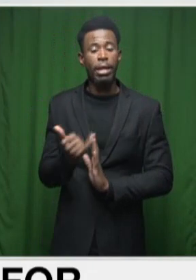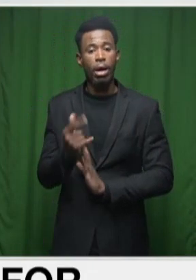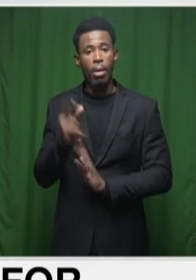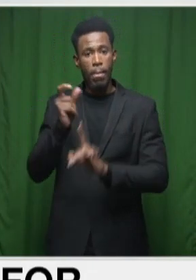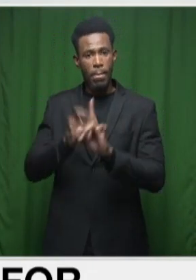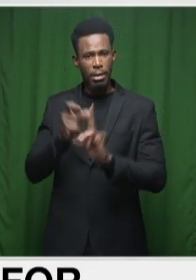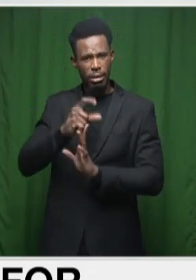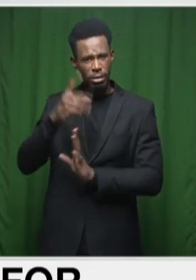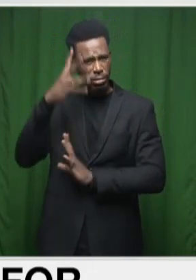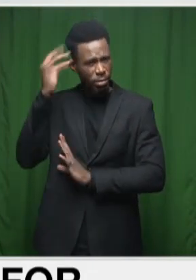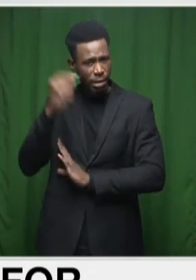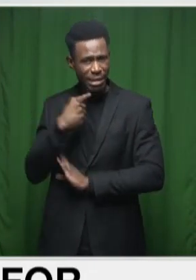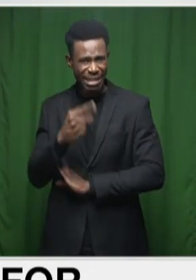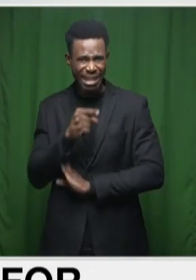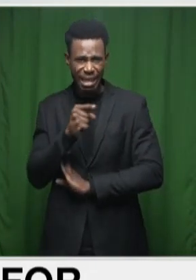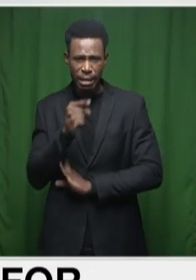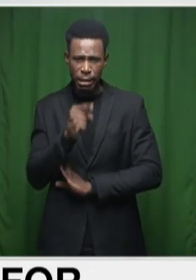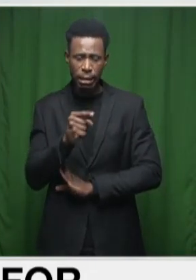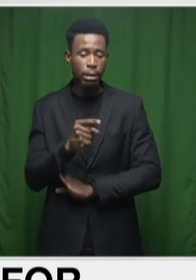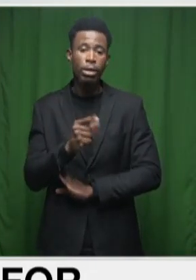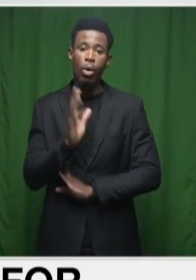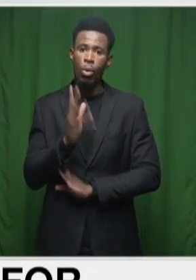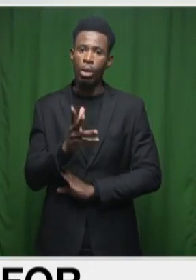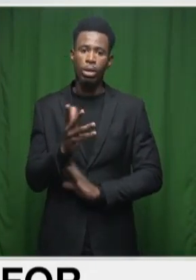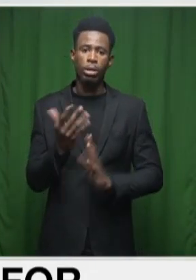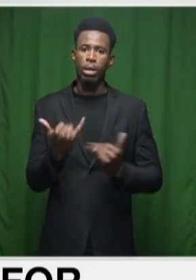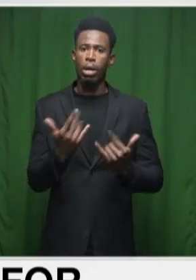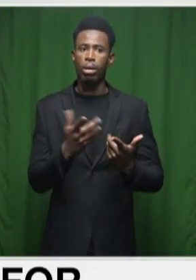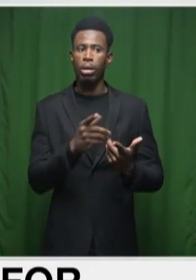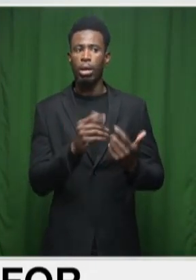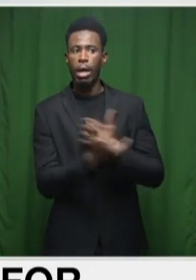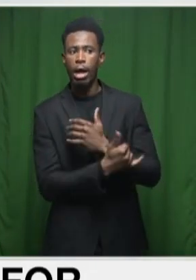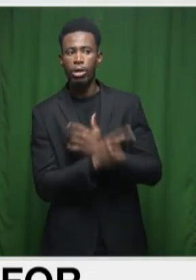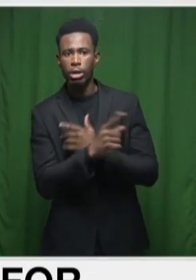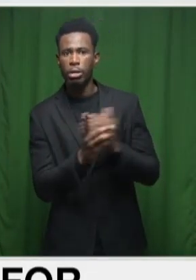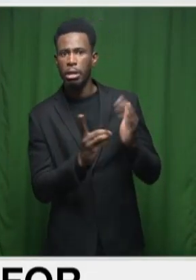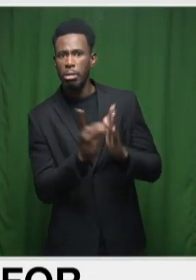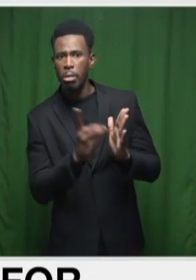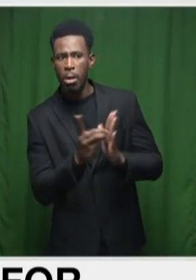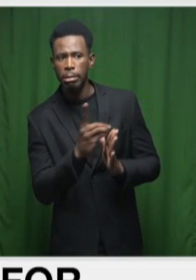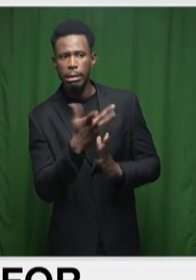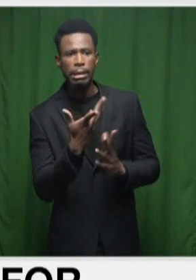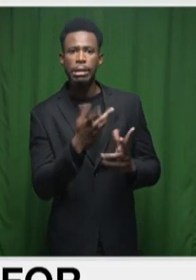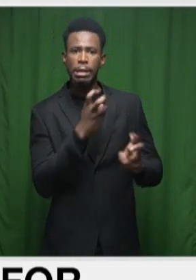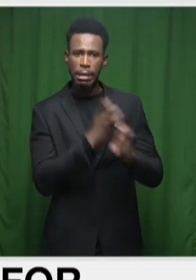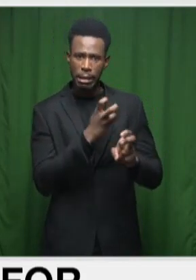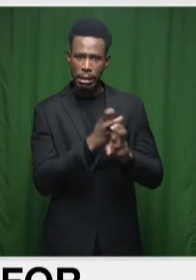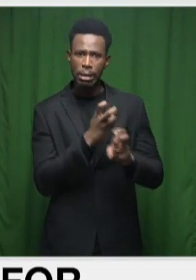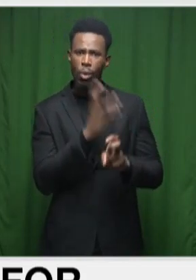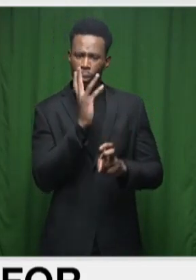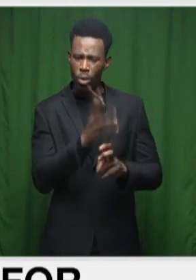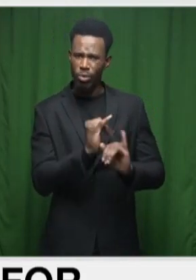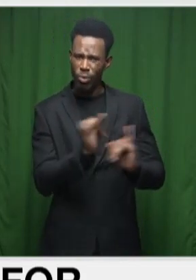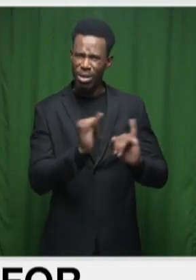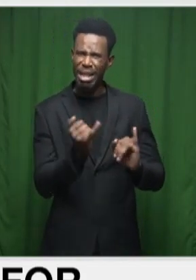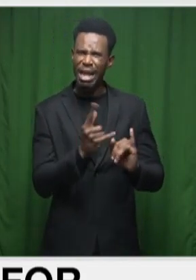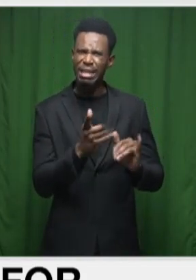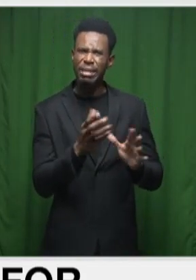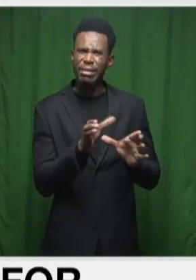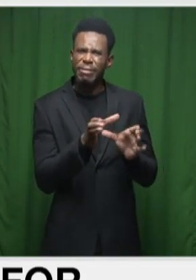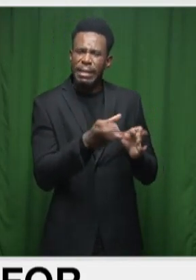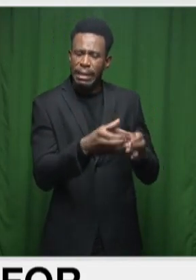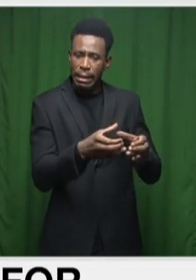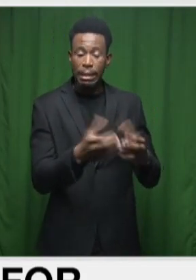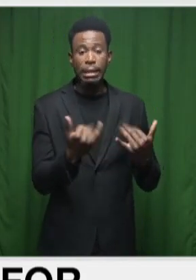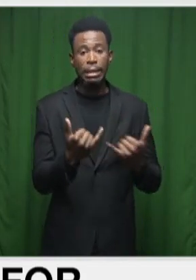is punitive and dramatically reduces the space for developing countries to achieve growth and create jobs. So to discuss the implications